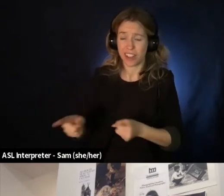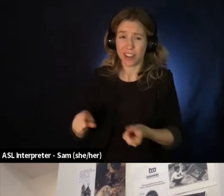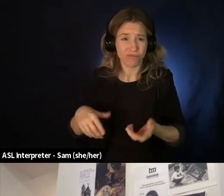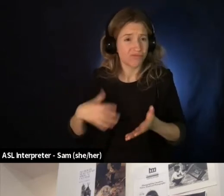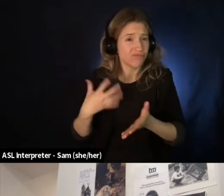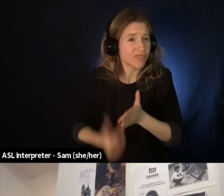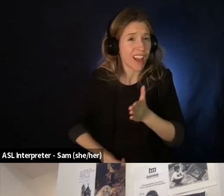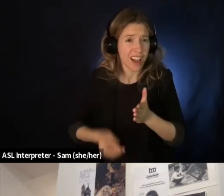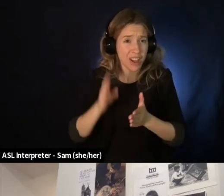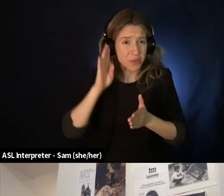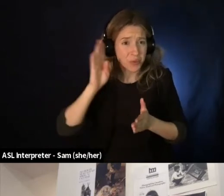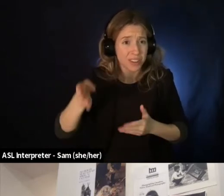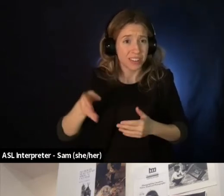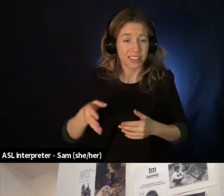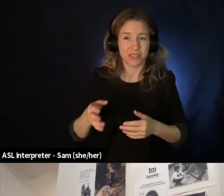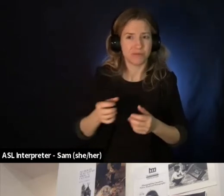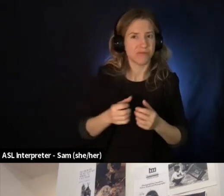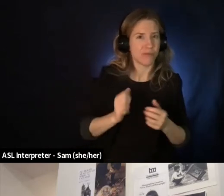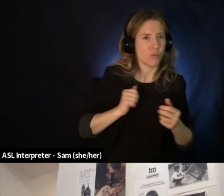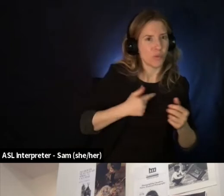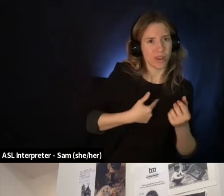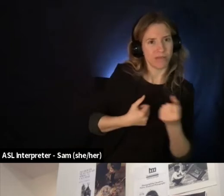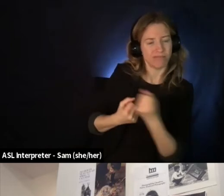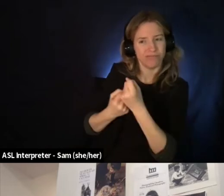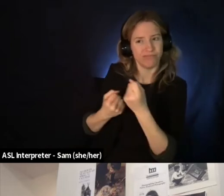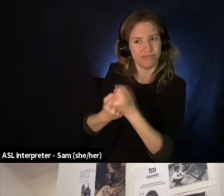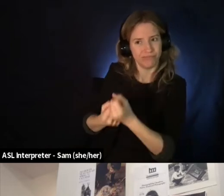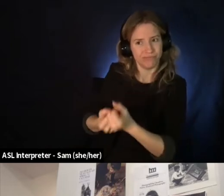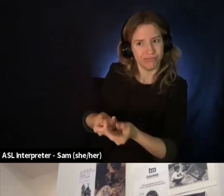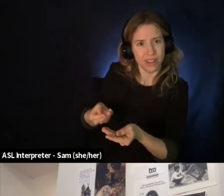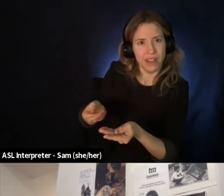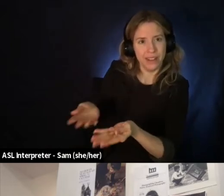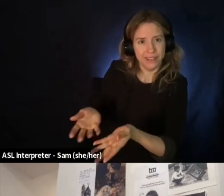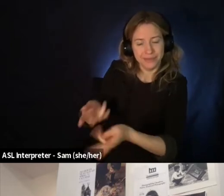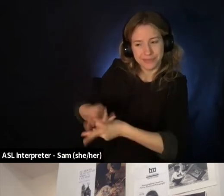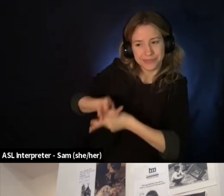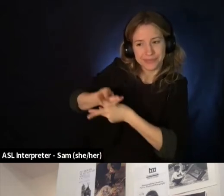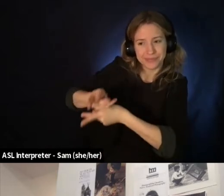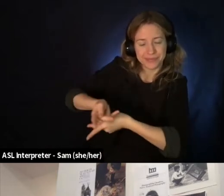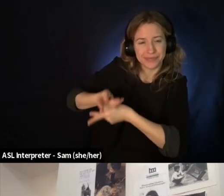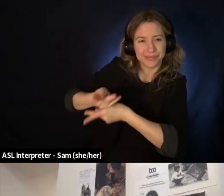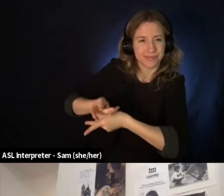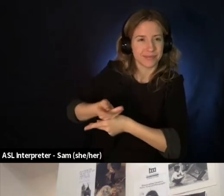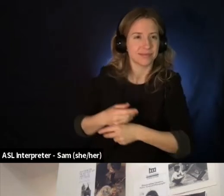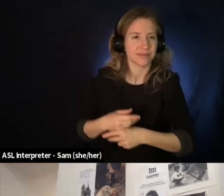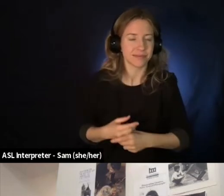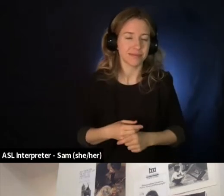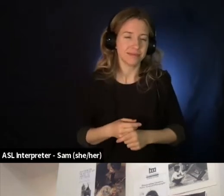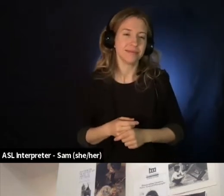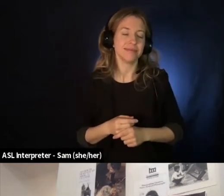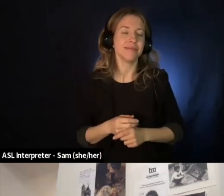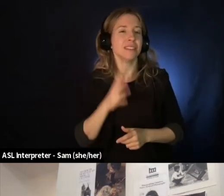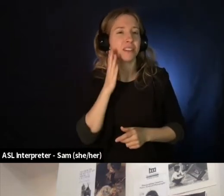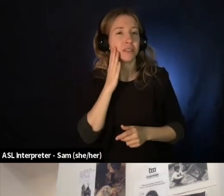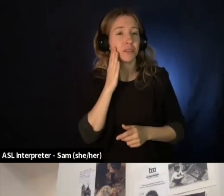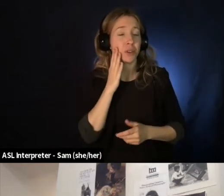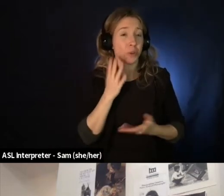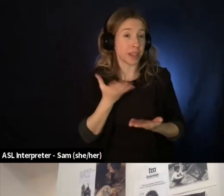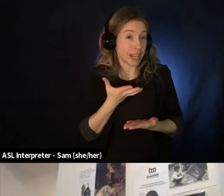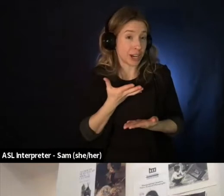to prepare many of the things they came in contact with. Because I know the Irish people here would